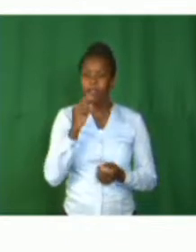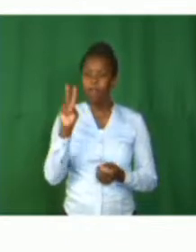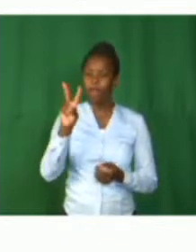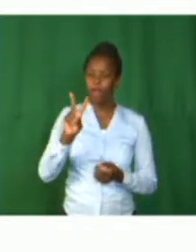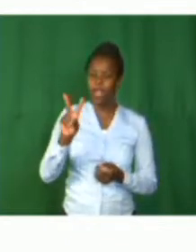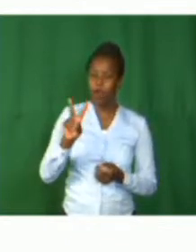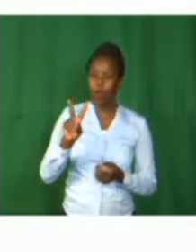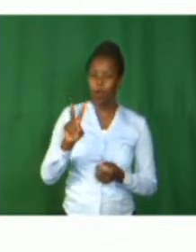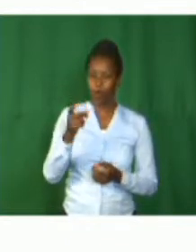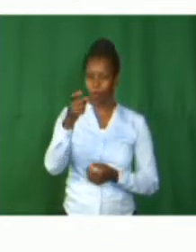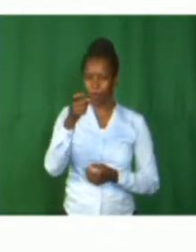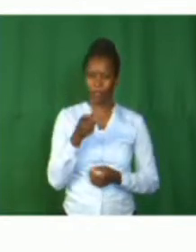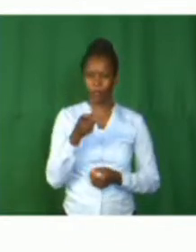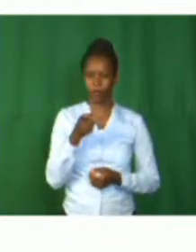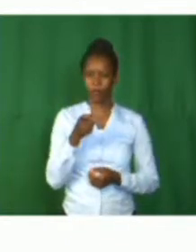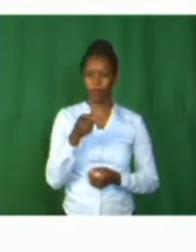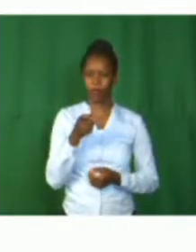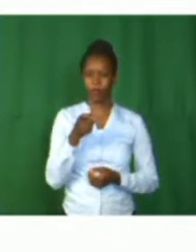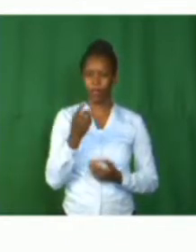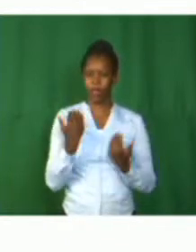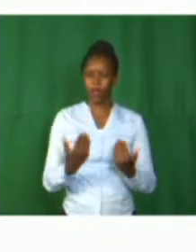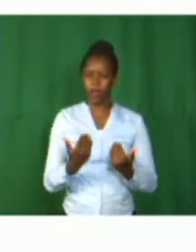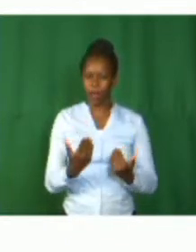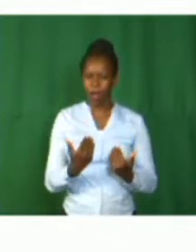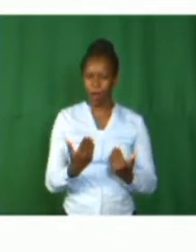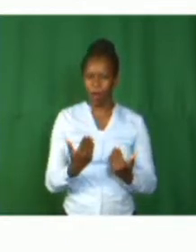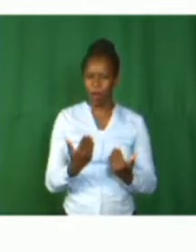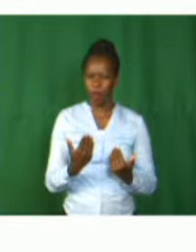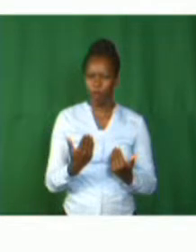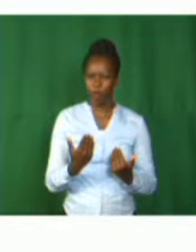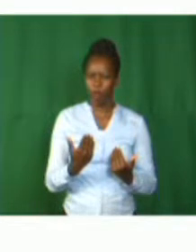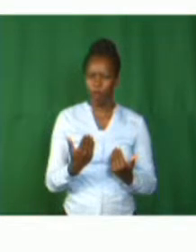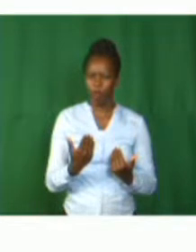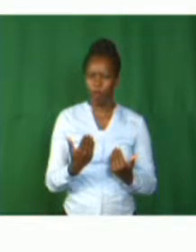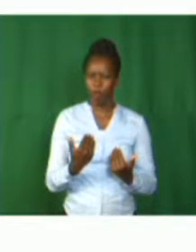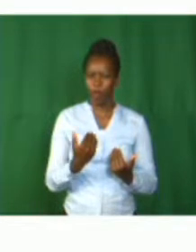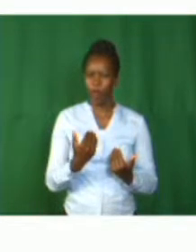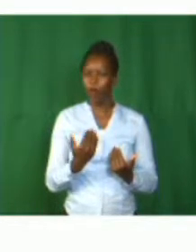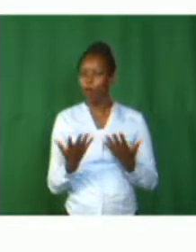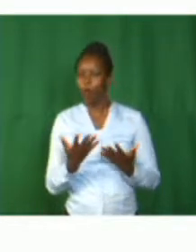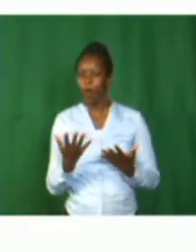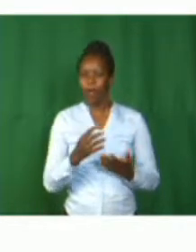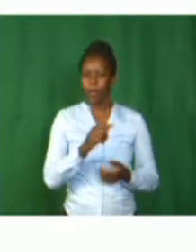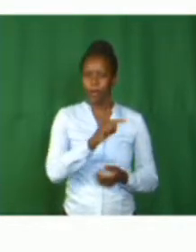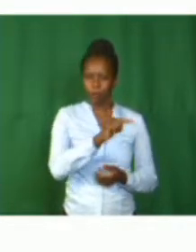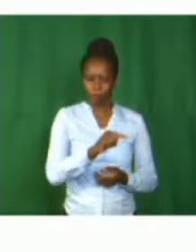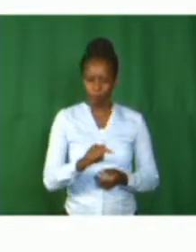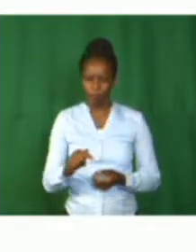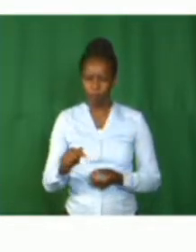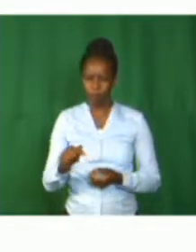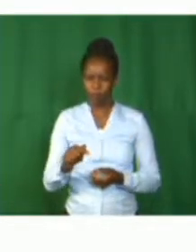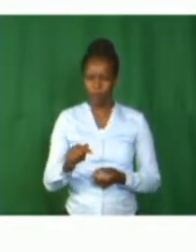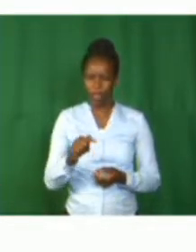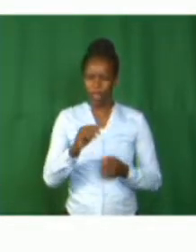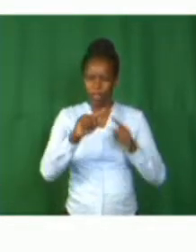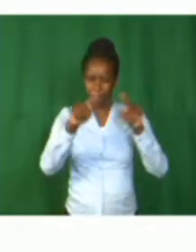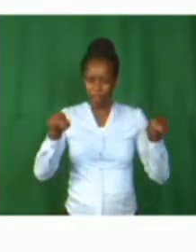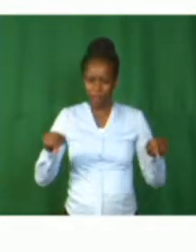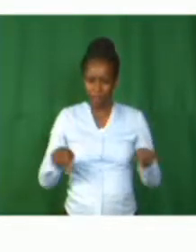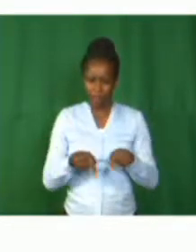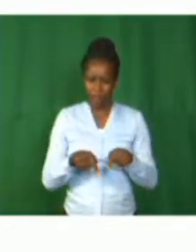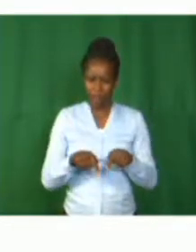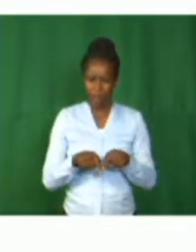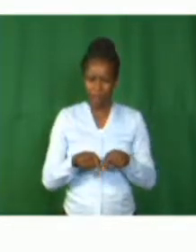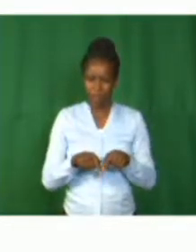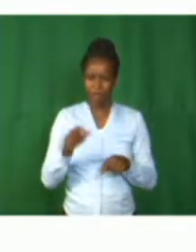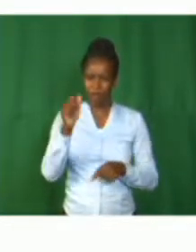x, so we are looking for values of x where the graph, this graph, which has got this expression here, which